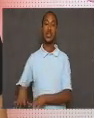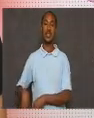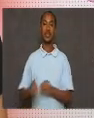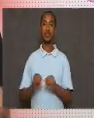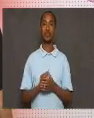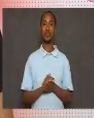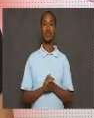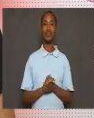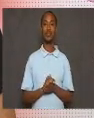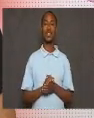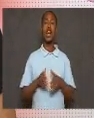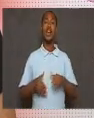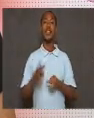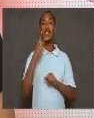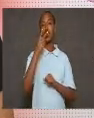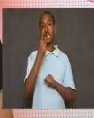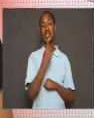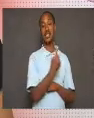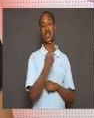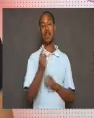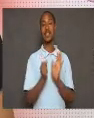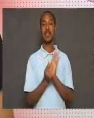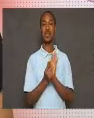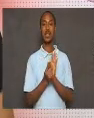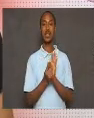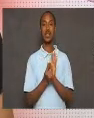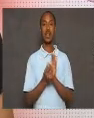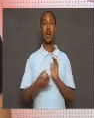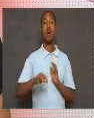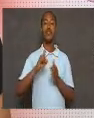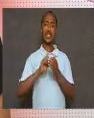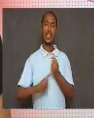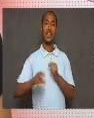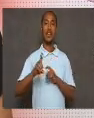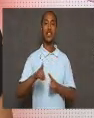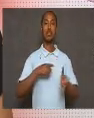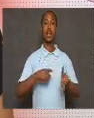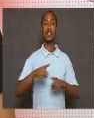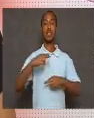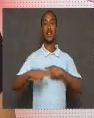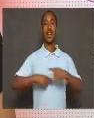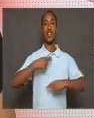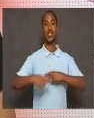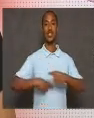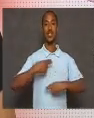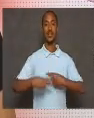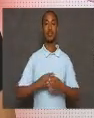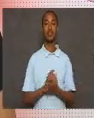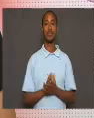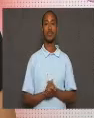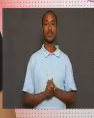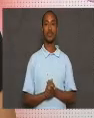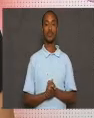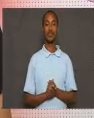Students, let us look at some examples of single displacement reactions.